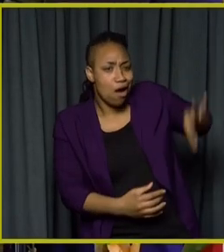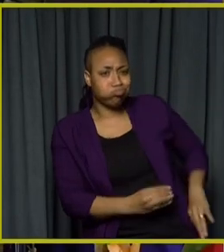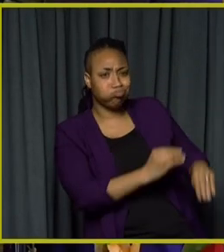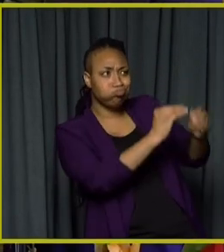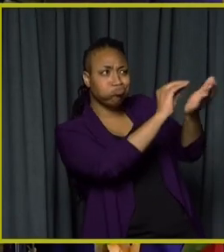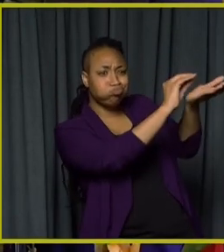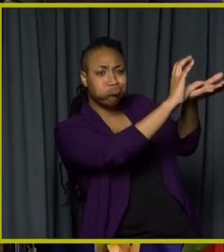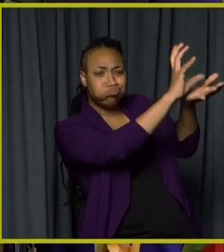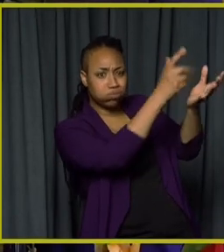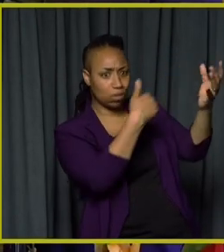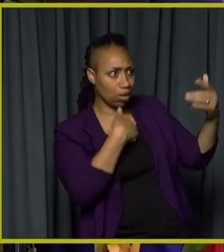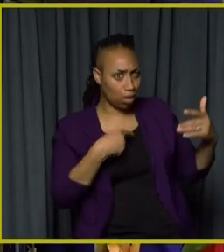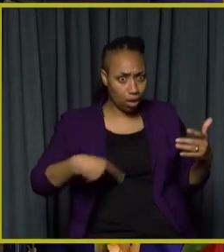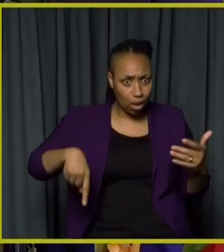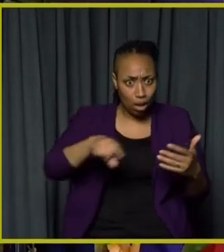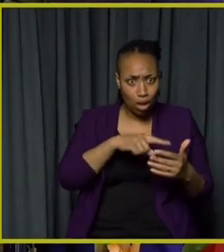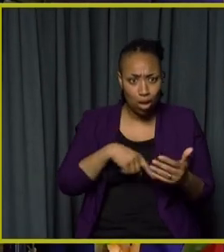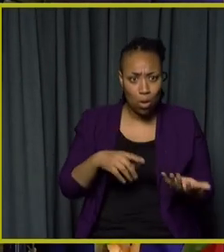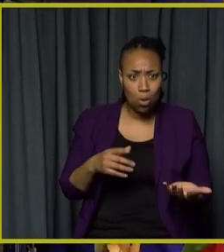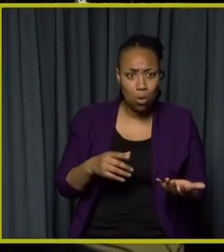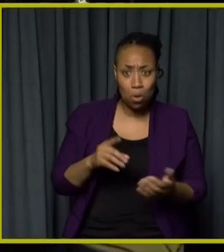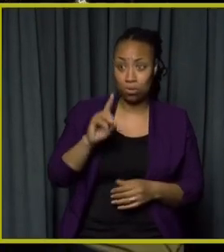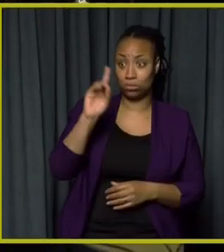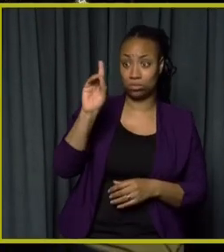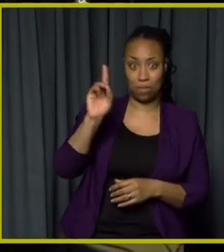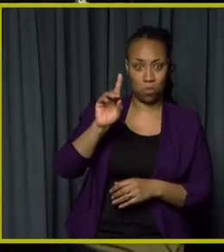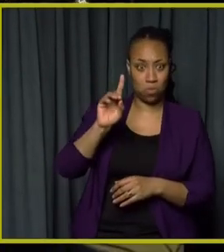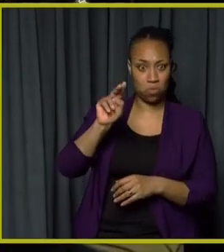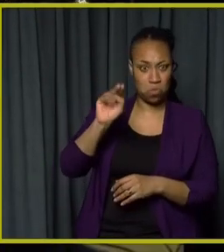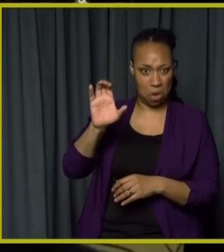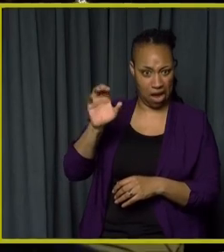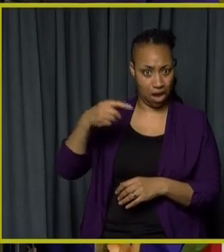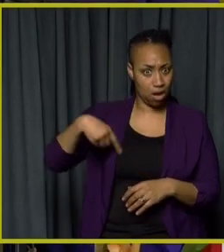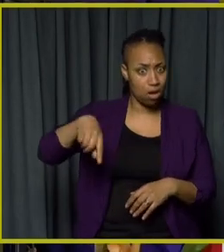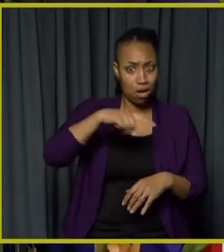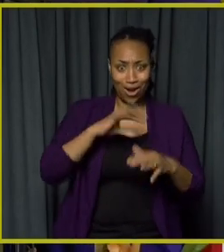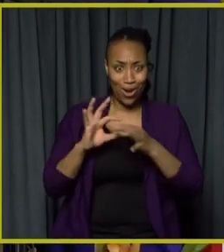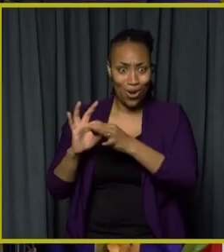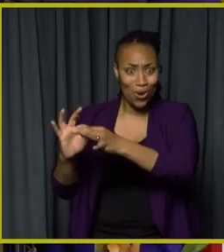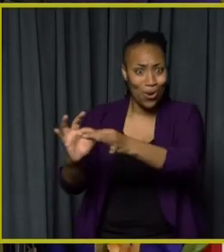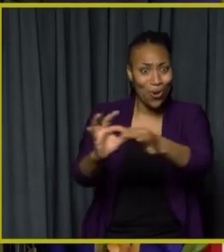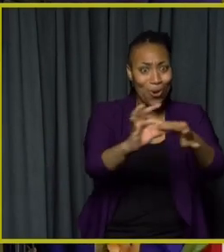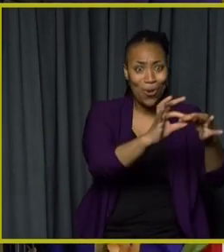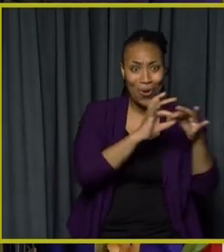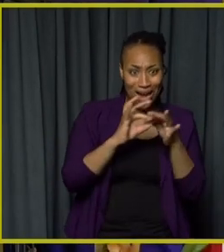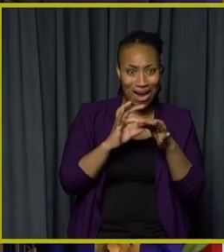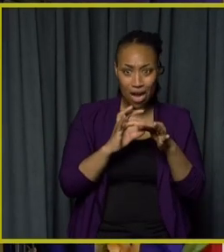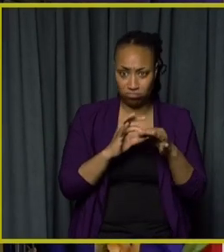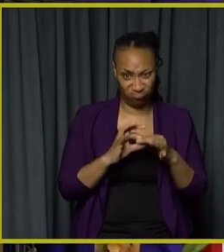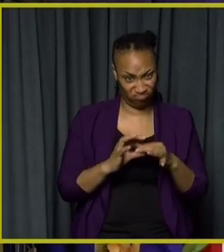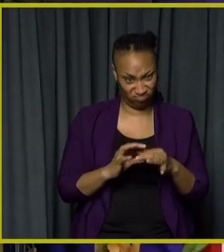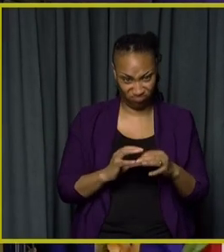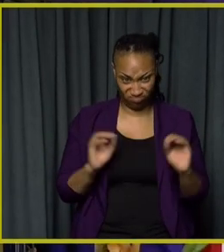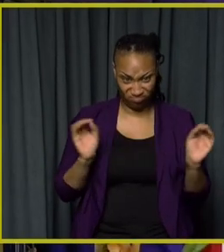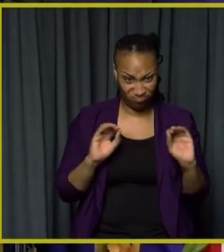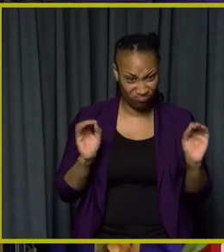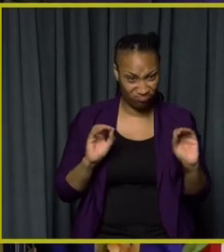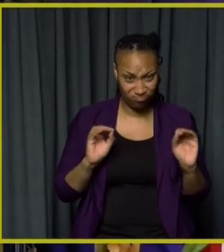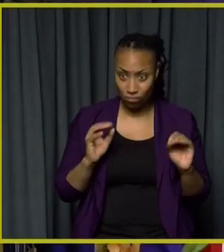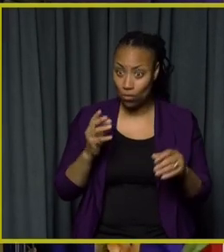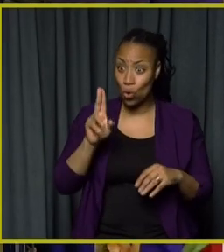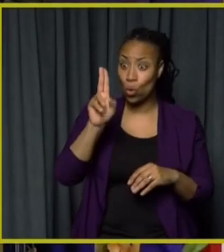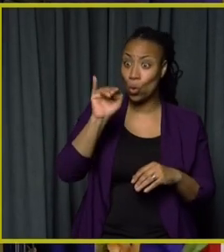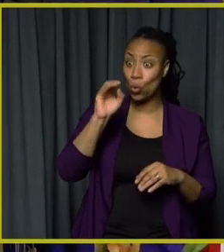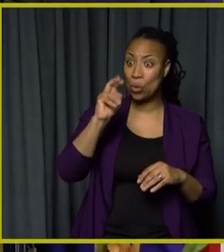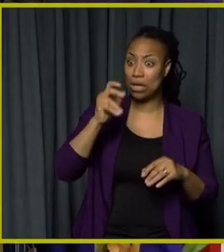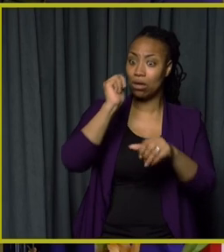the lowest rates of union membership in the country. We learned that union rates are actually tied to the legacy of slavery.